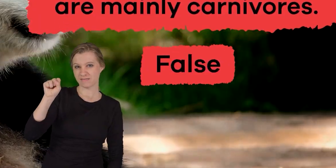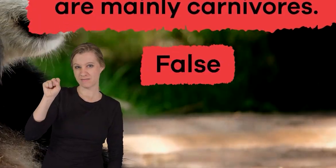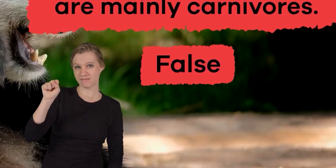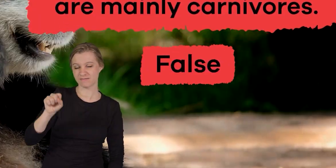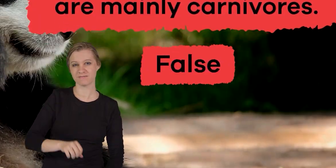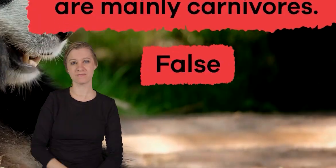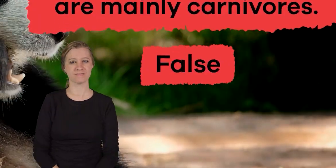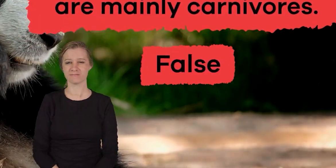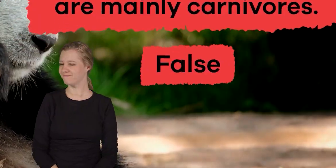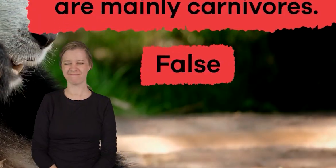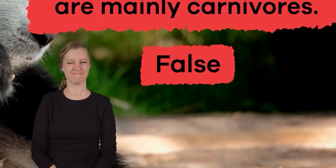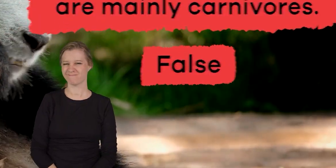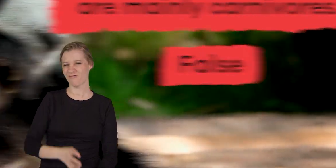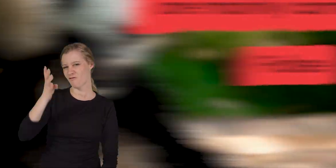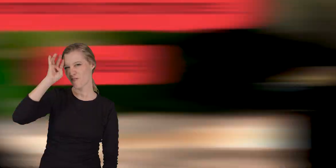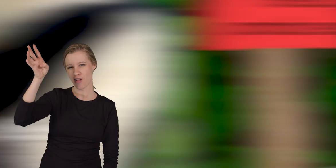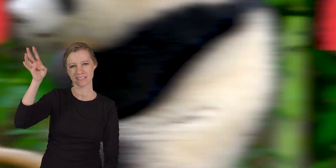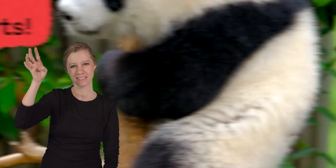False.